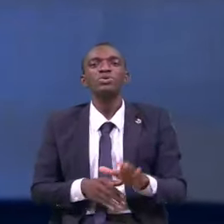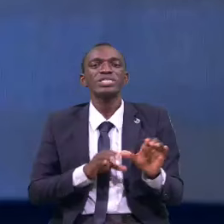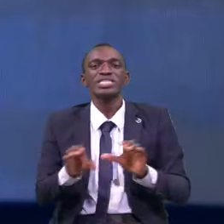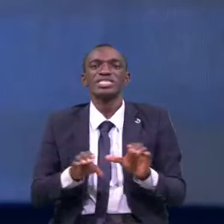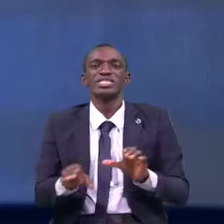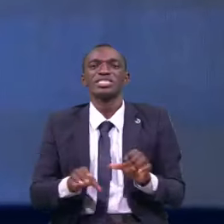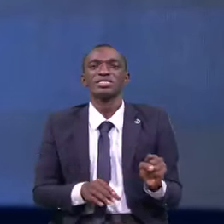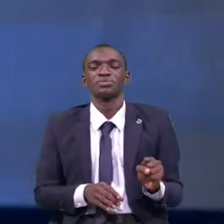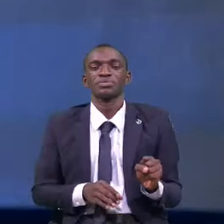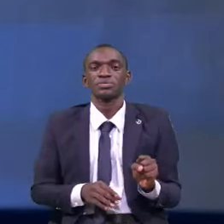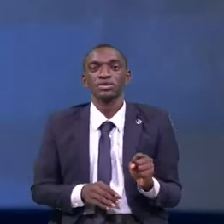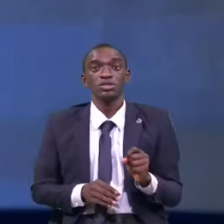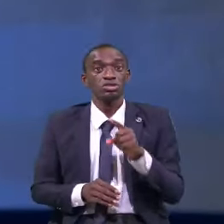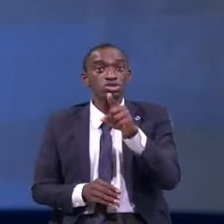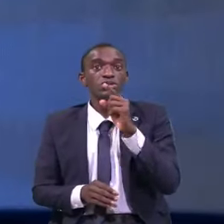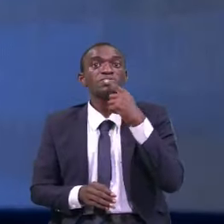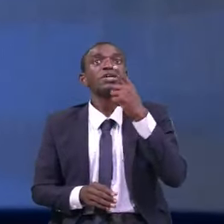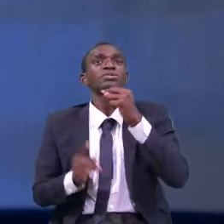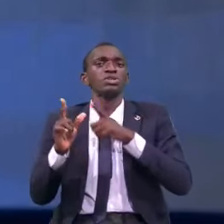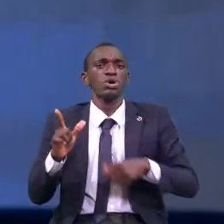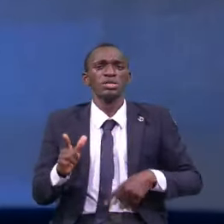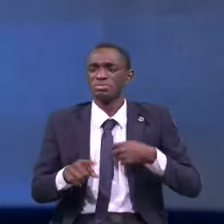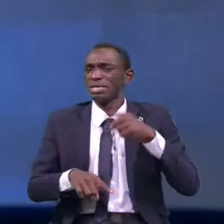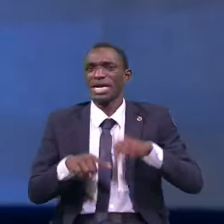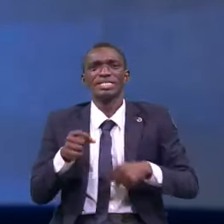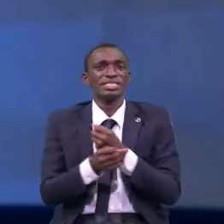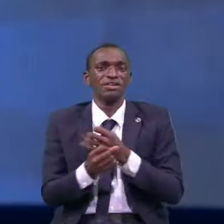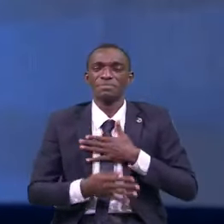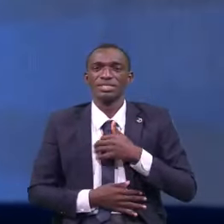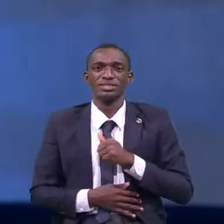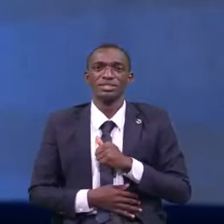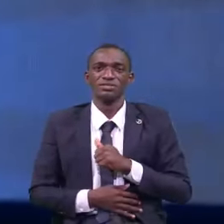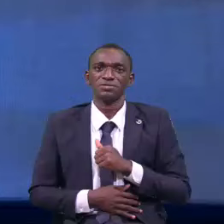Then tell the Lord, I cannot save myself.